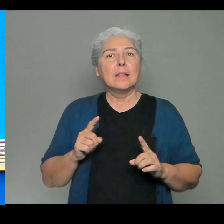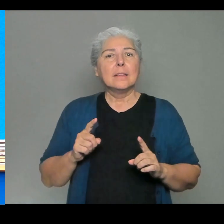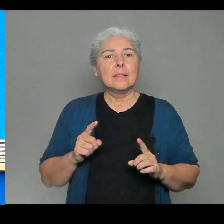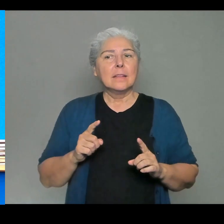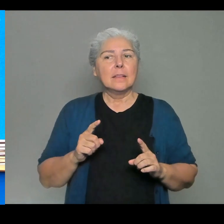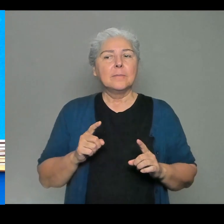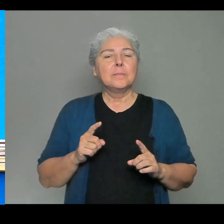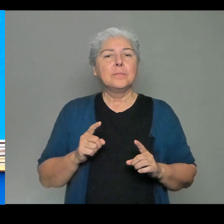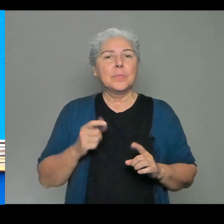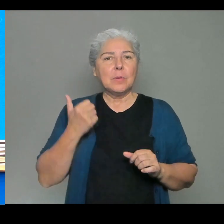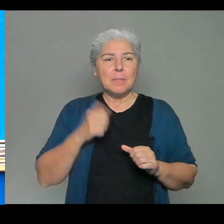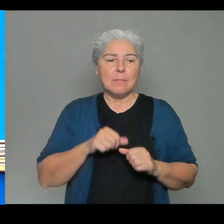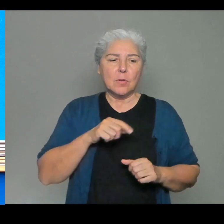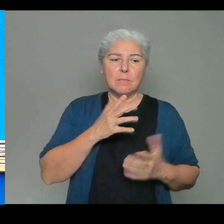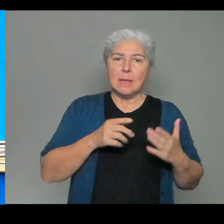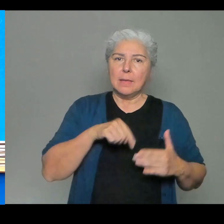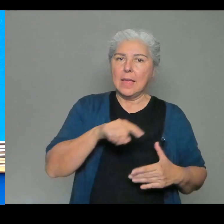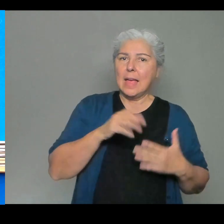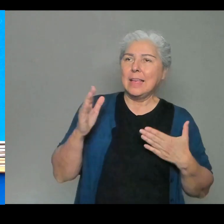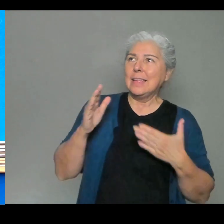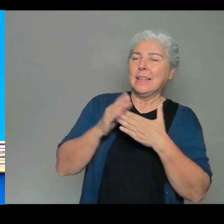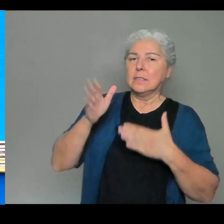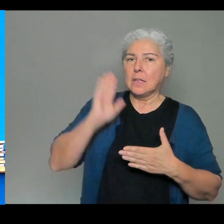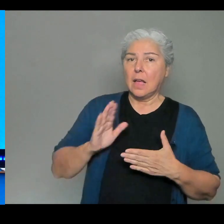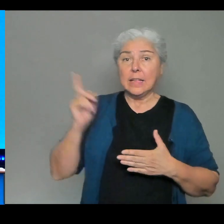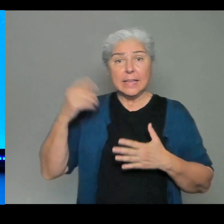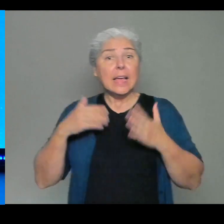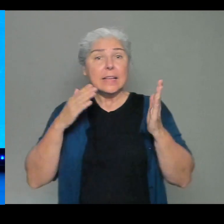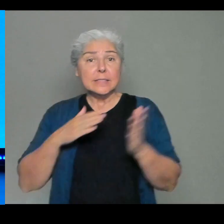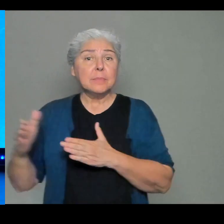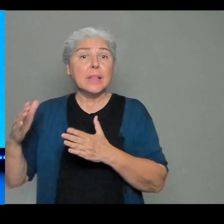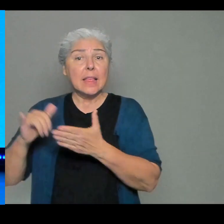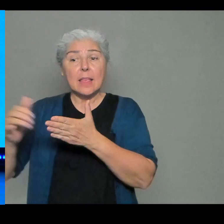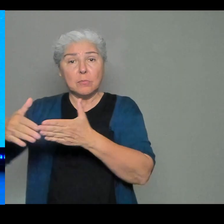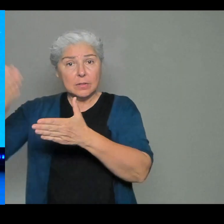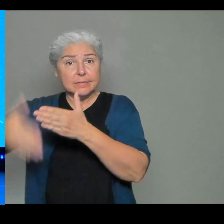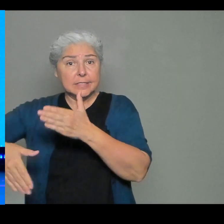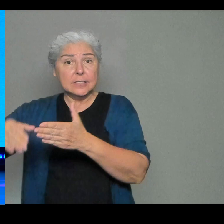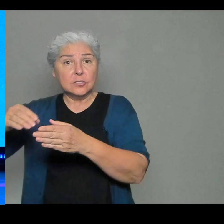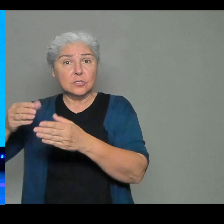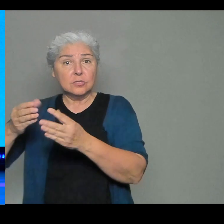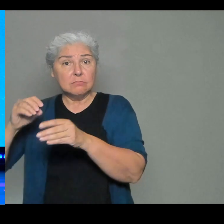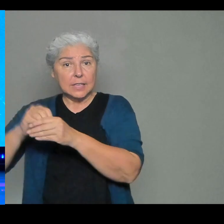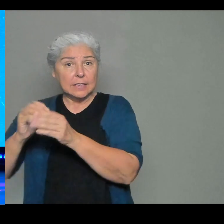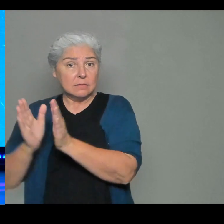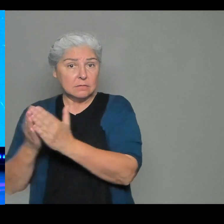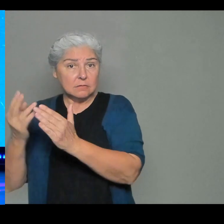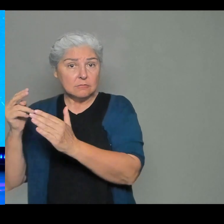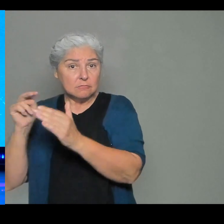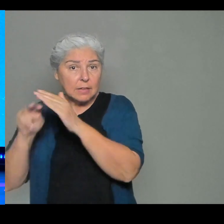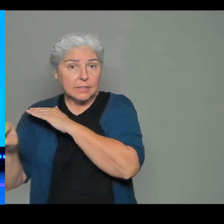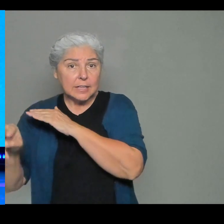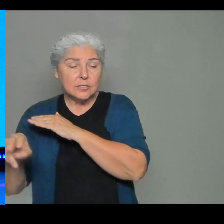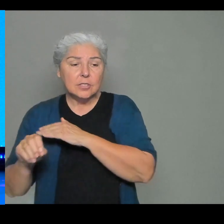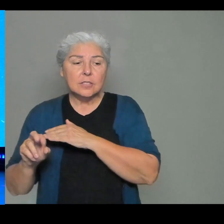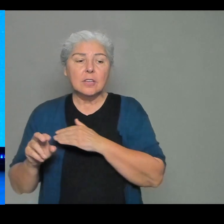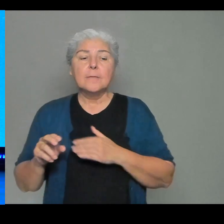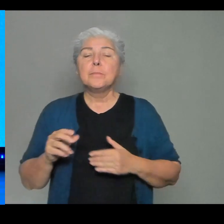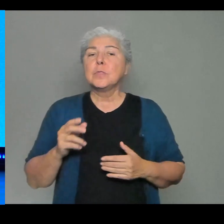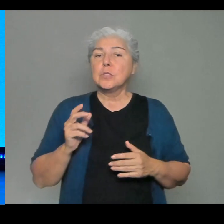either oppose God, because God has a plan that's going to culminate in Revelation,